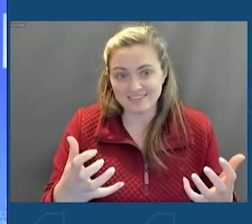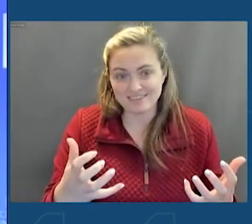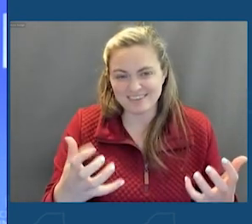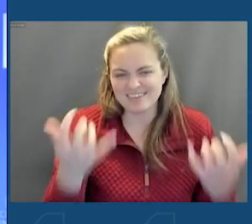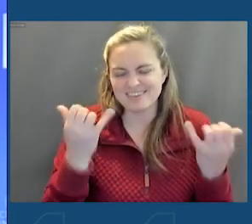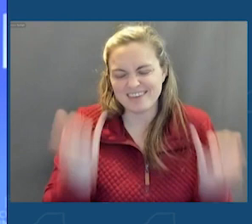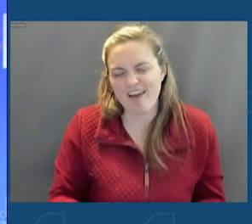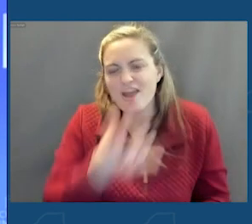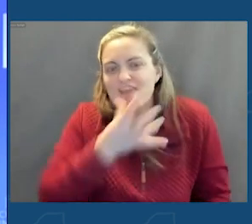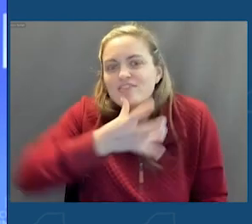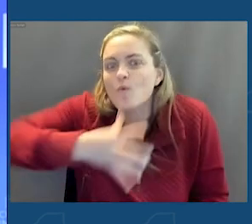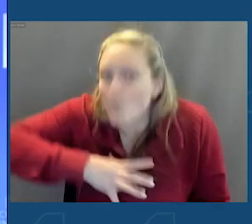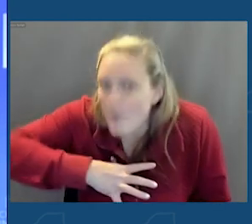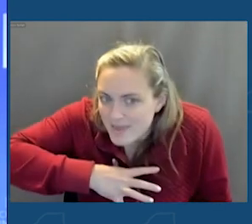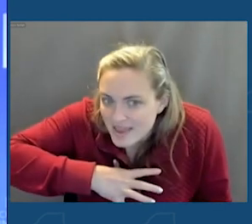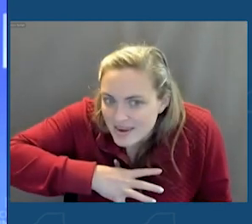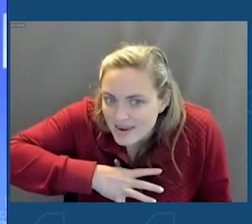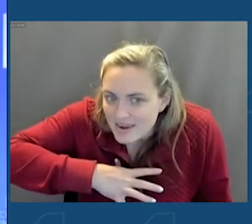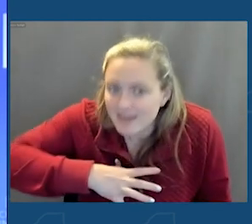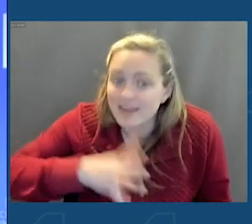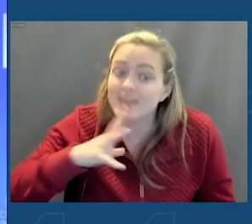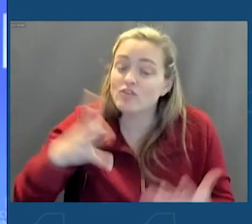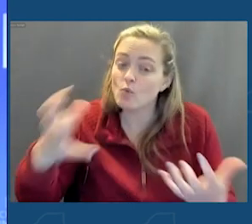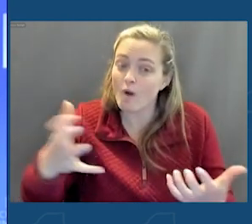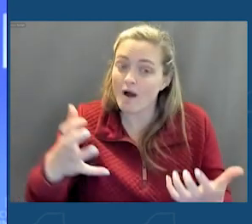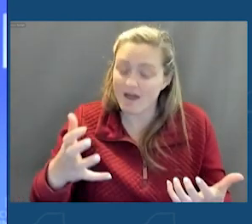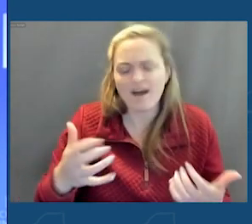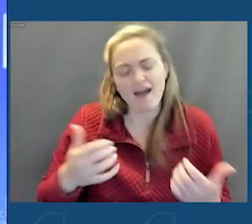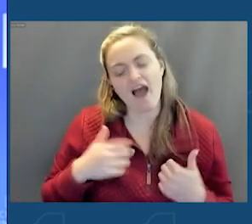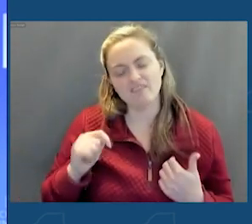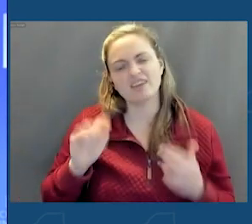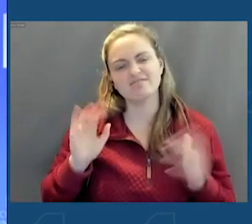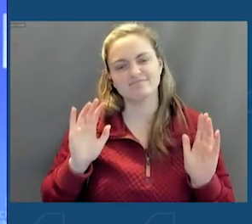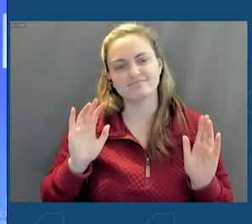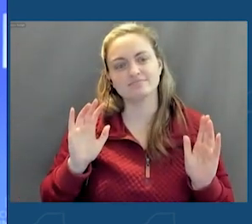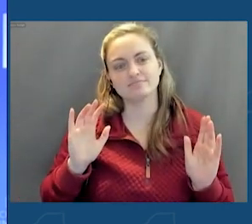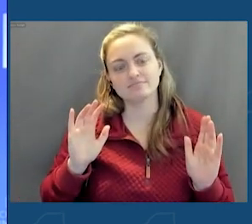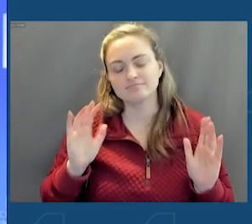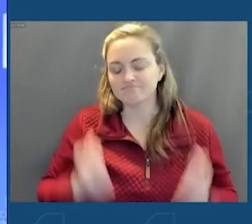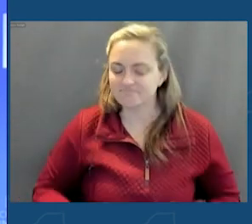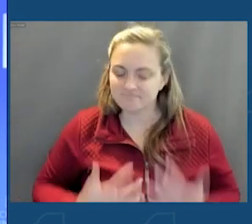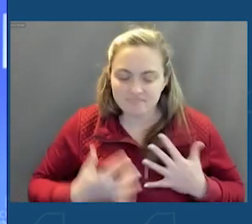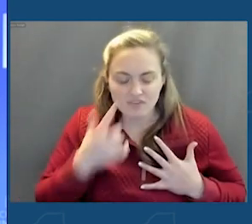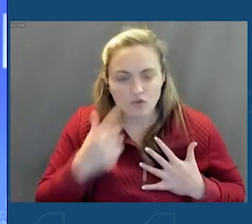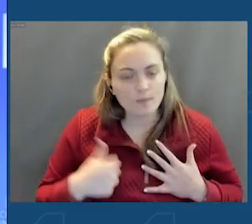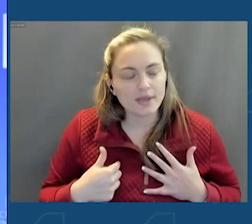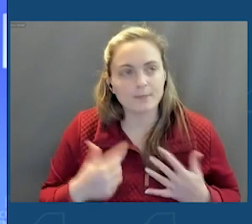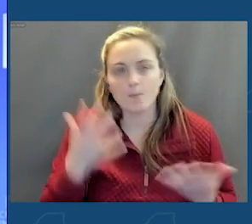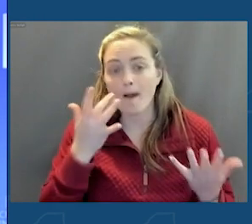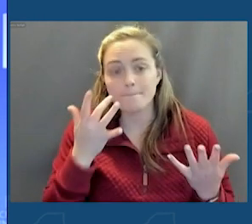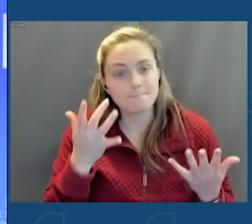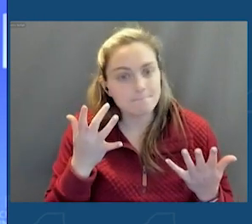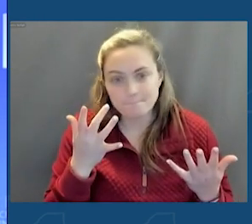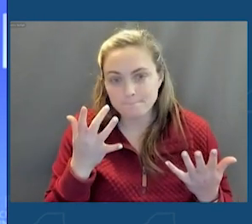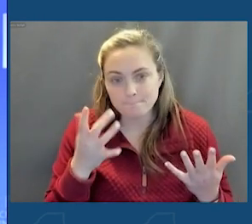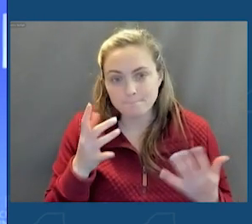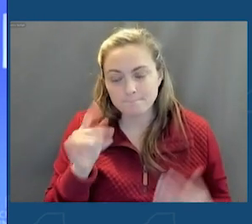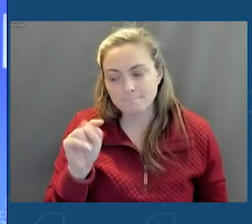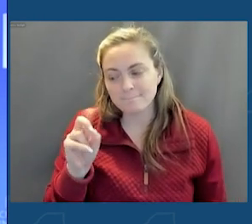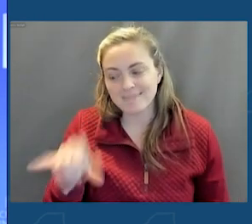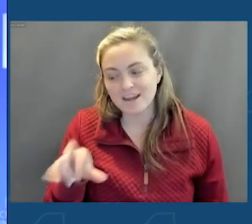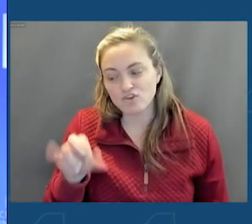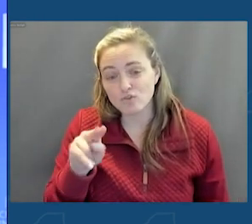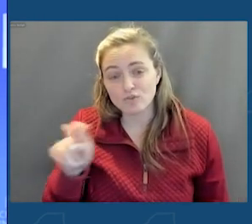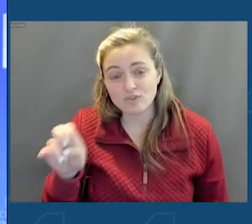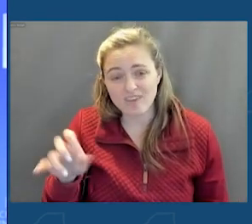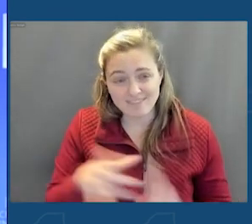poster, right. So if anybody wants to get it, I have it in my office. It's an inspiration for me because, as Teddy Roosevelt said with